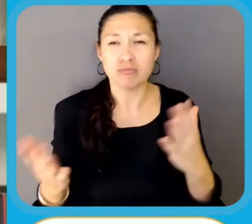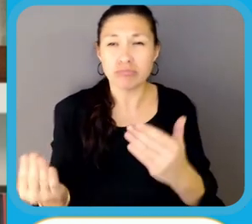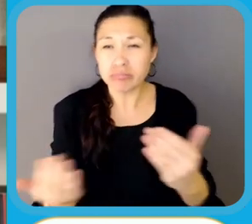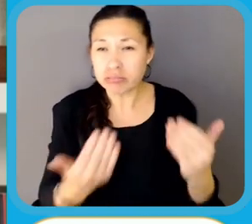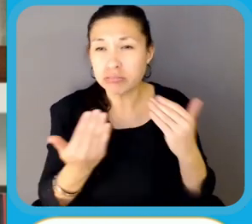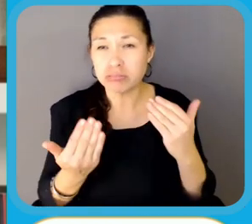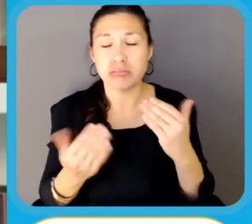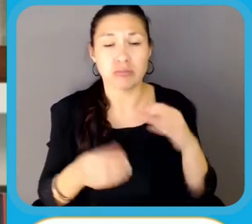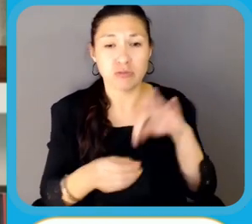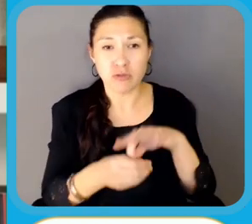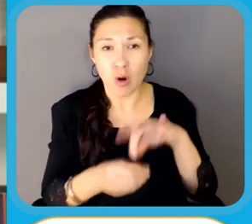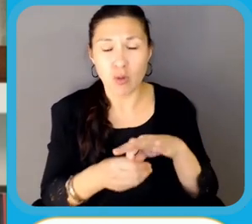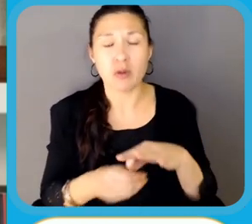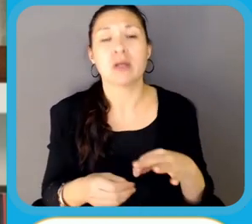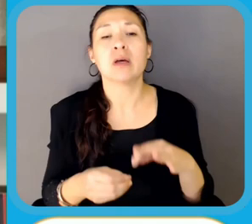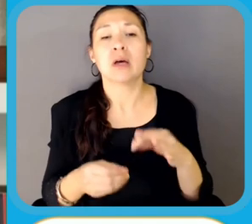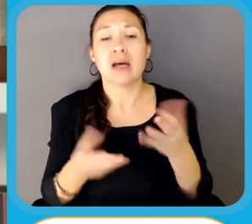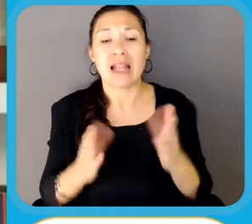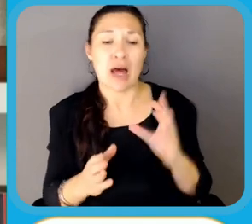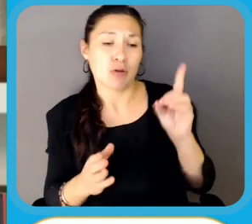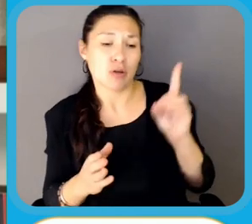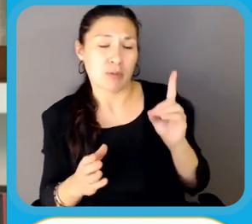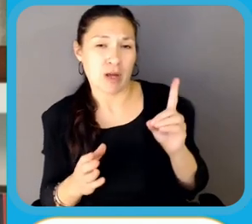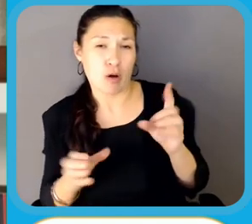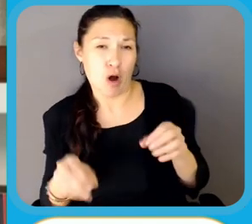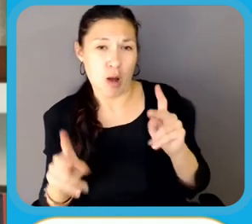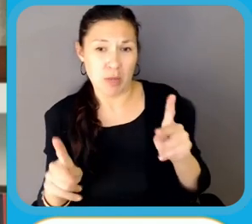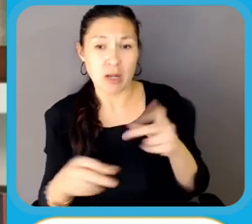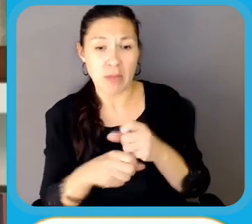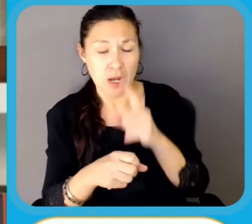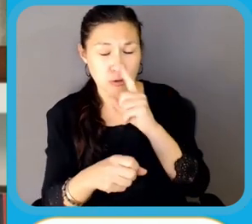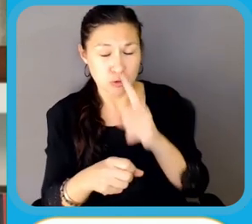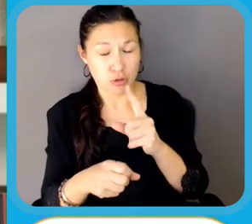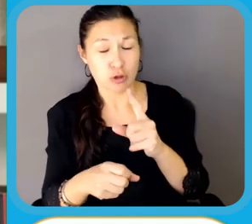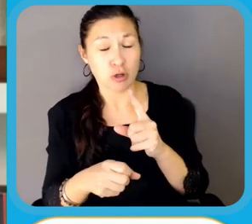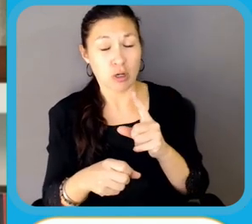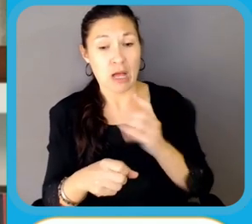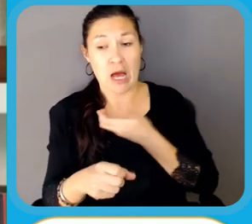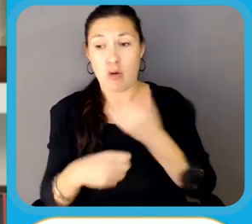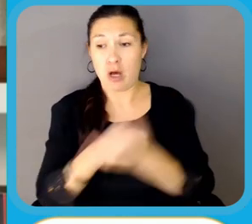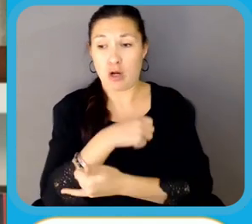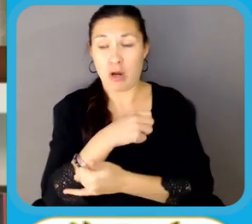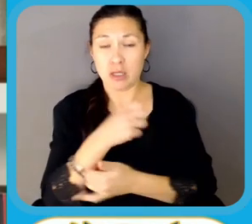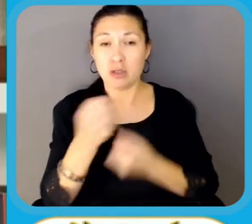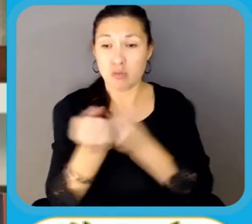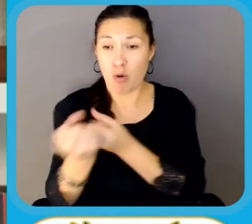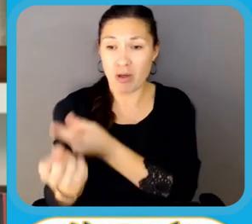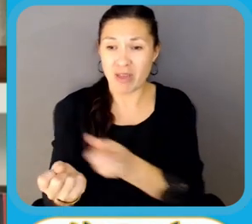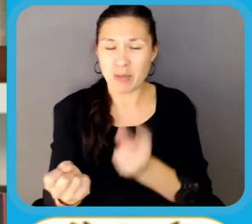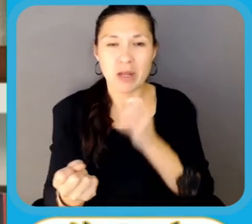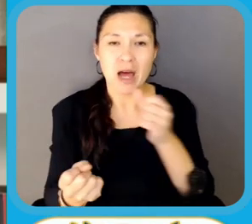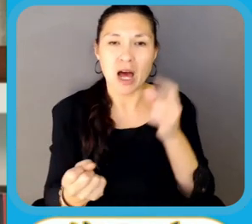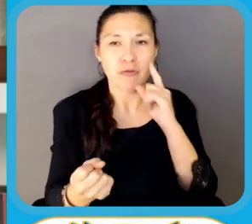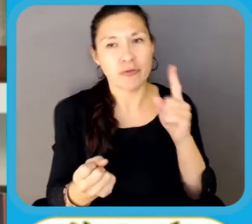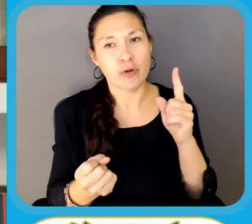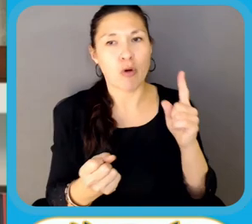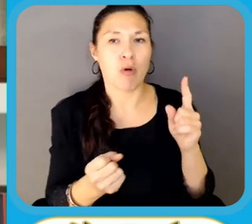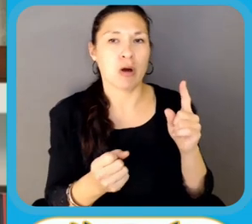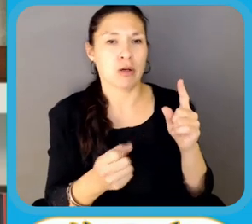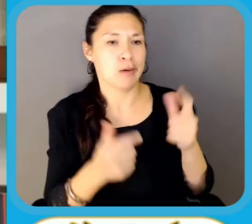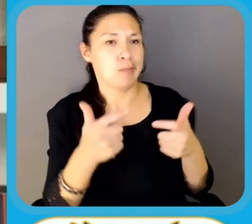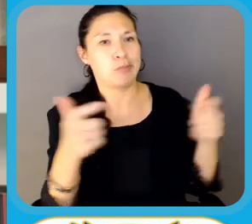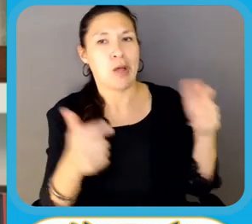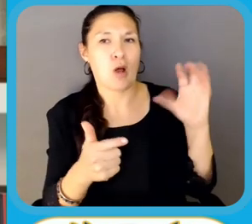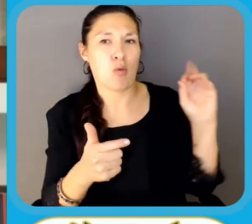a chance to ensure that our country works for them and not for the special interests. So thank you to you and everyone who